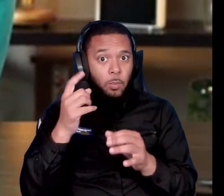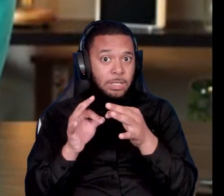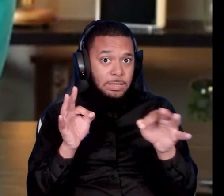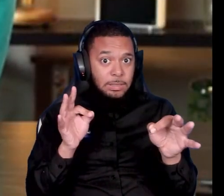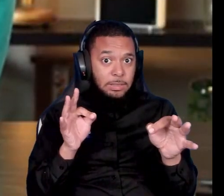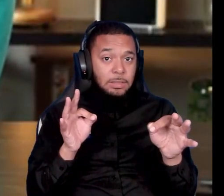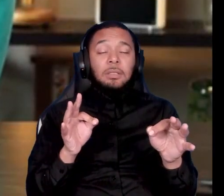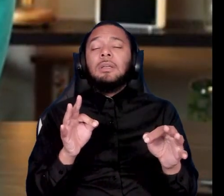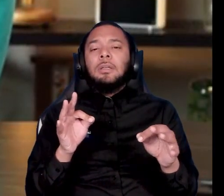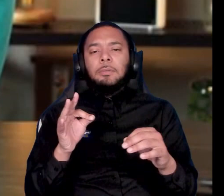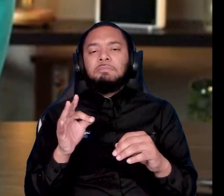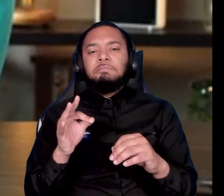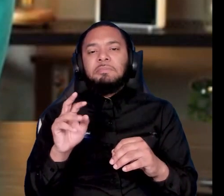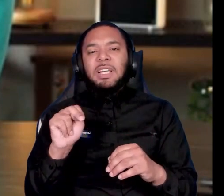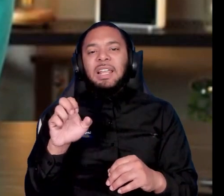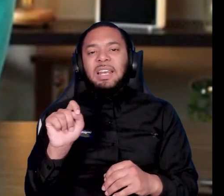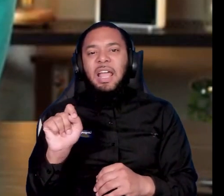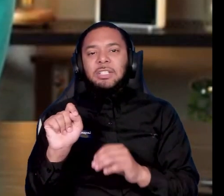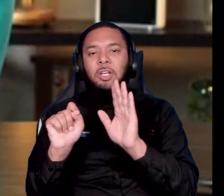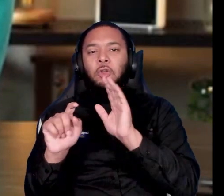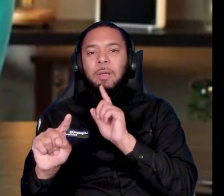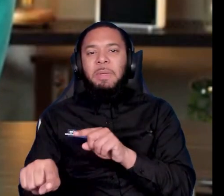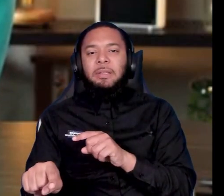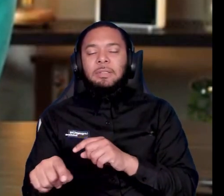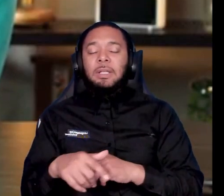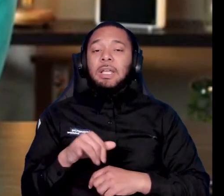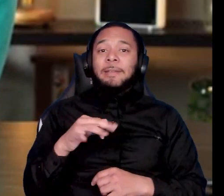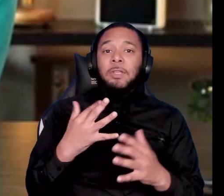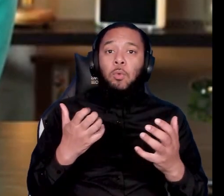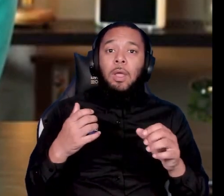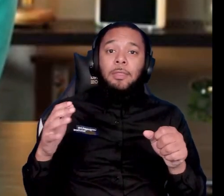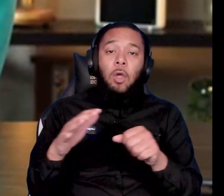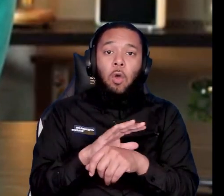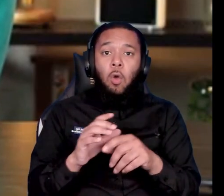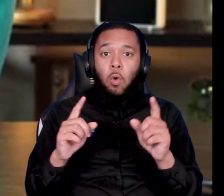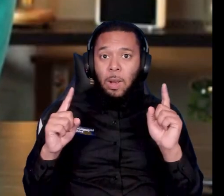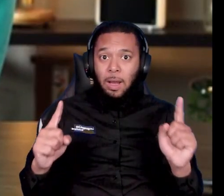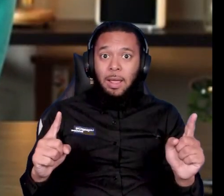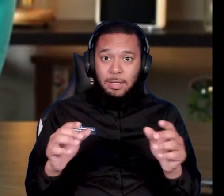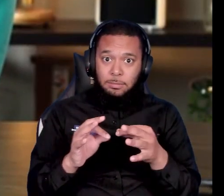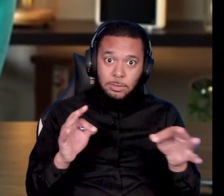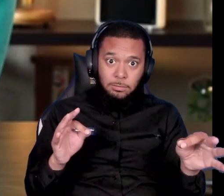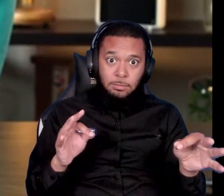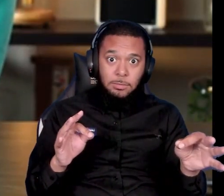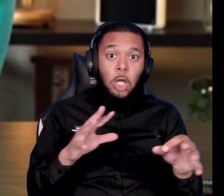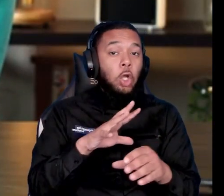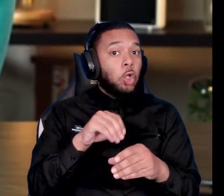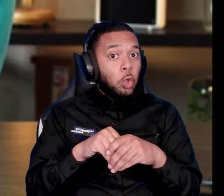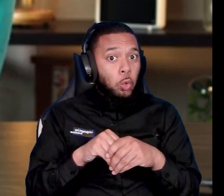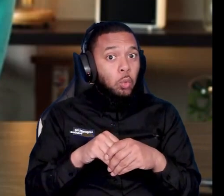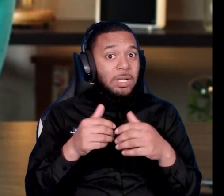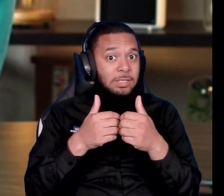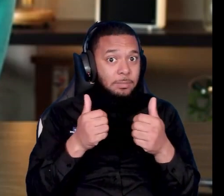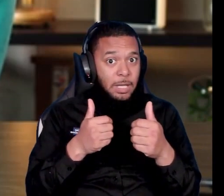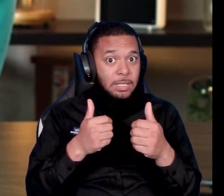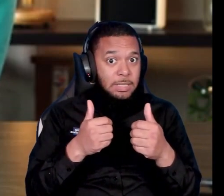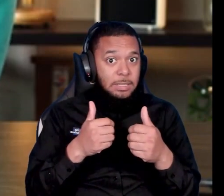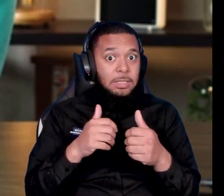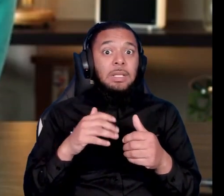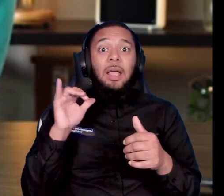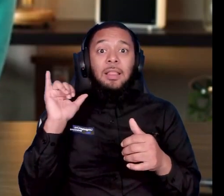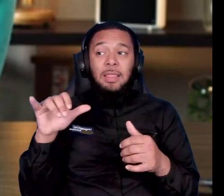next. If you want a whole entire line, including spaces, to be read in as the